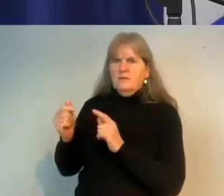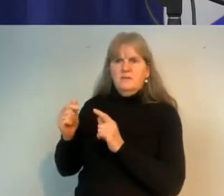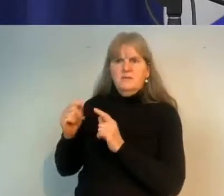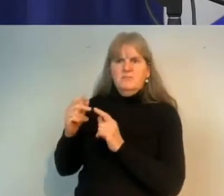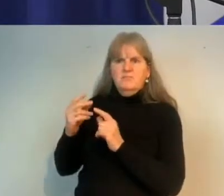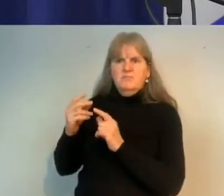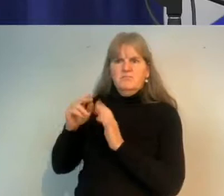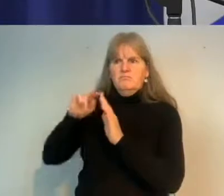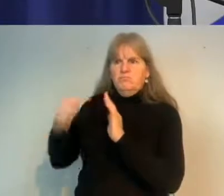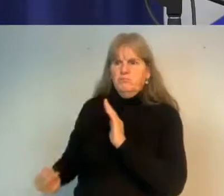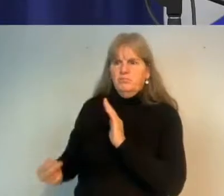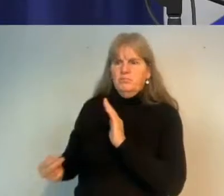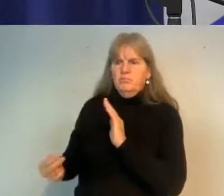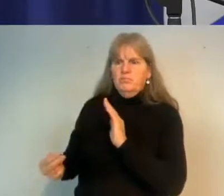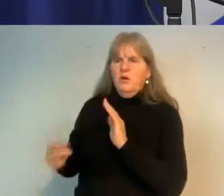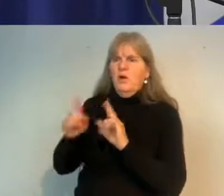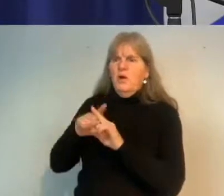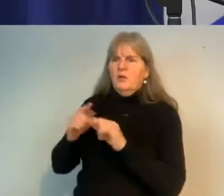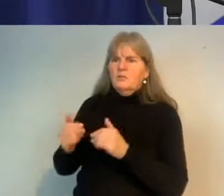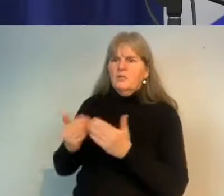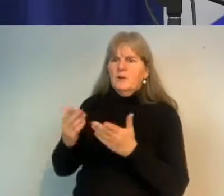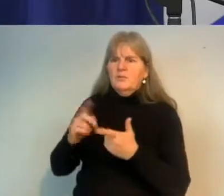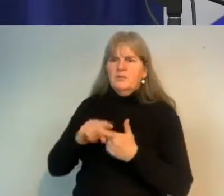also a recommendation in BC from